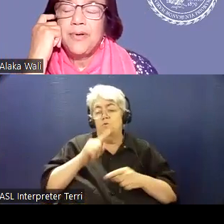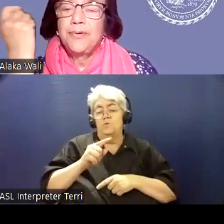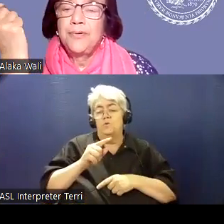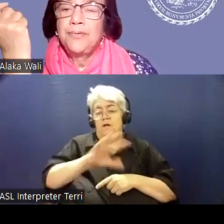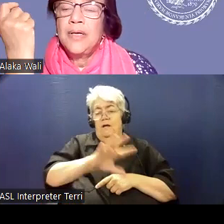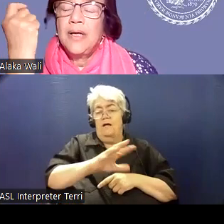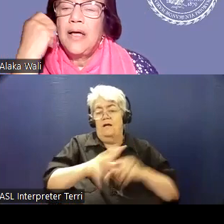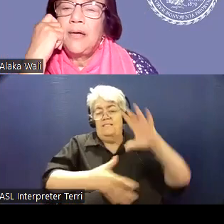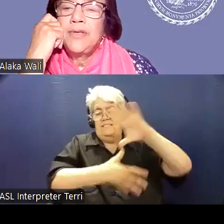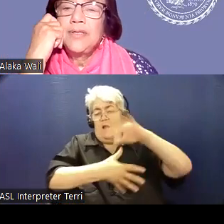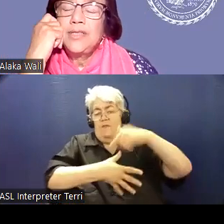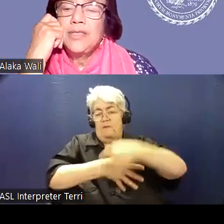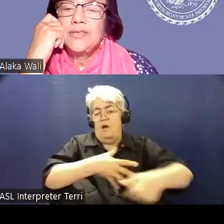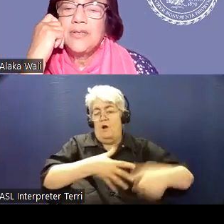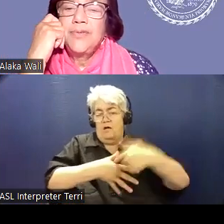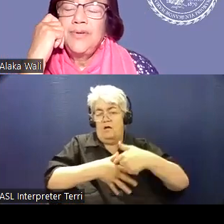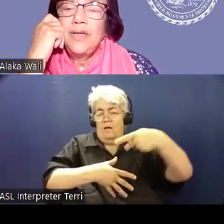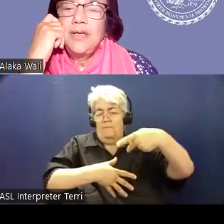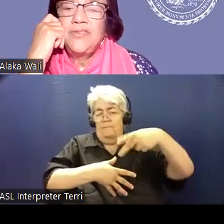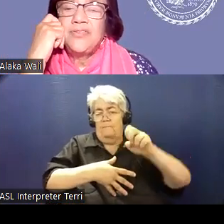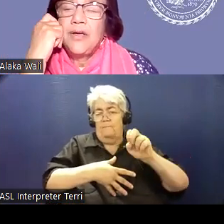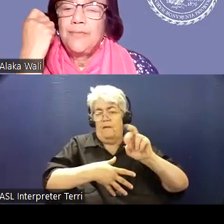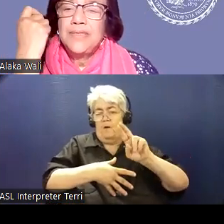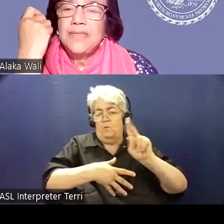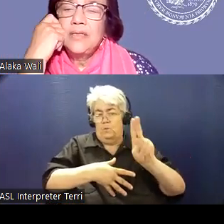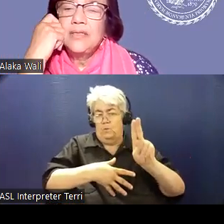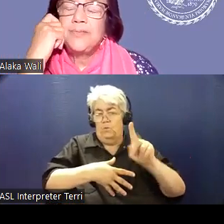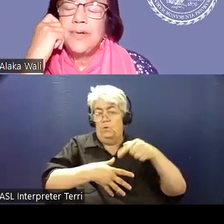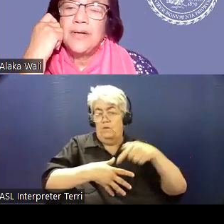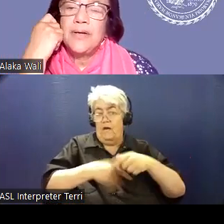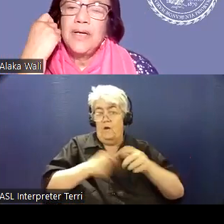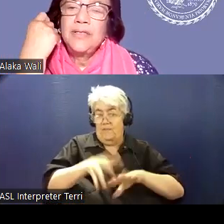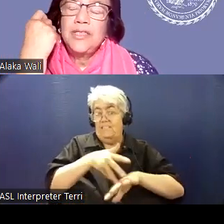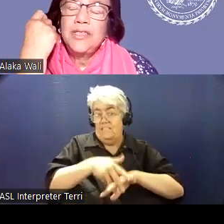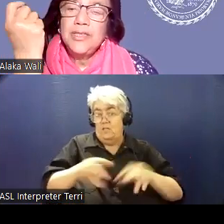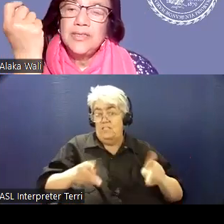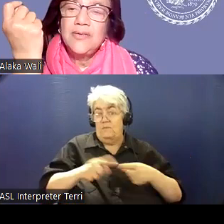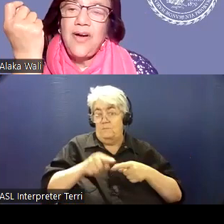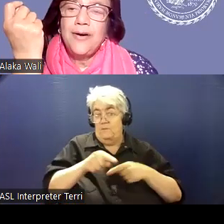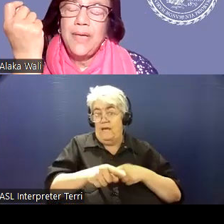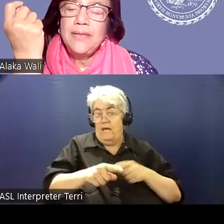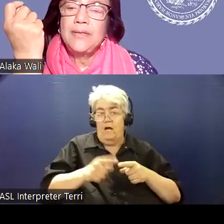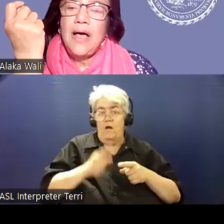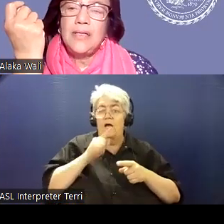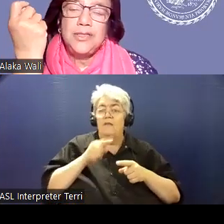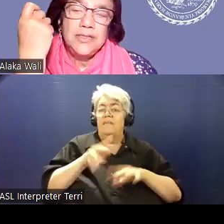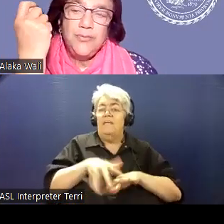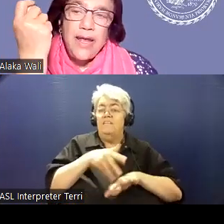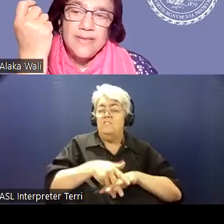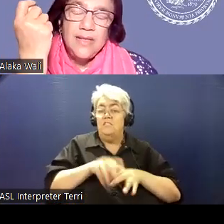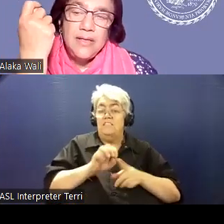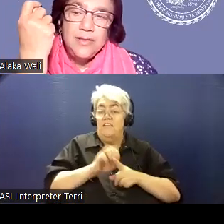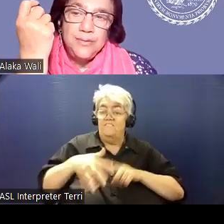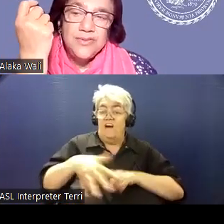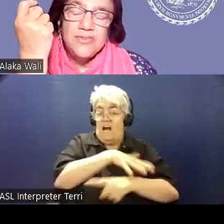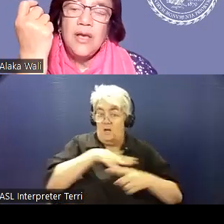of Peru with Indigenous communities, we see this where Indigenous environmental knowledge is what